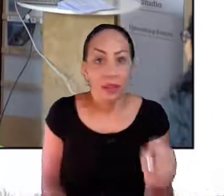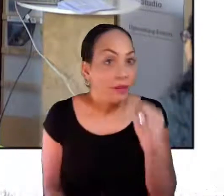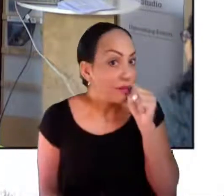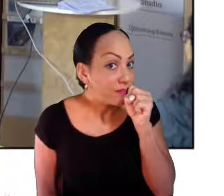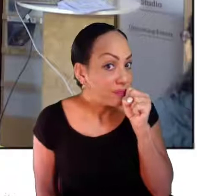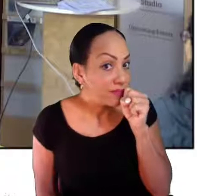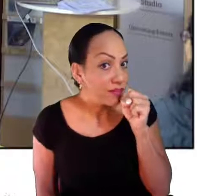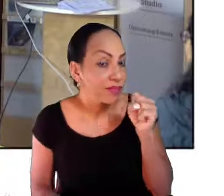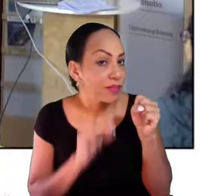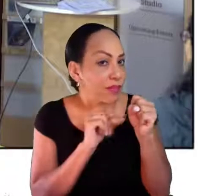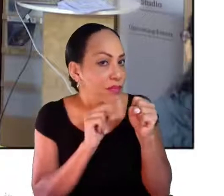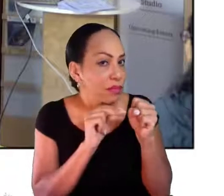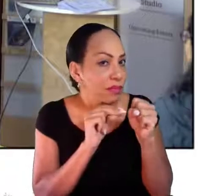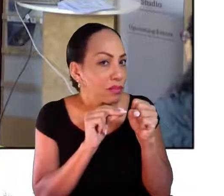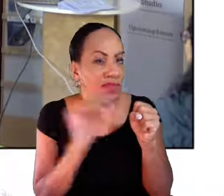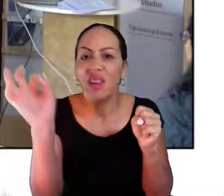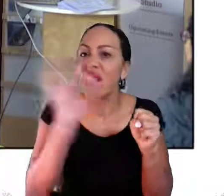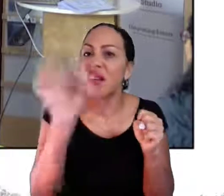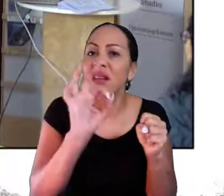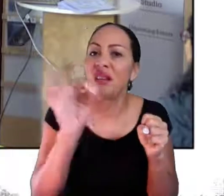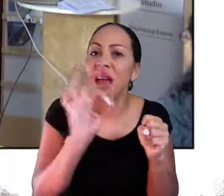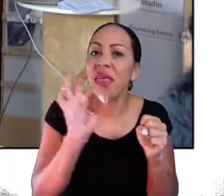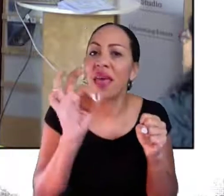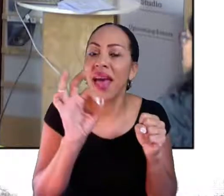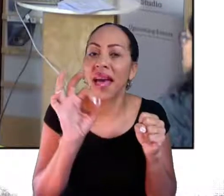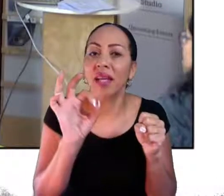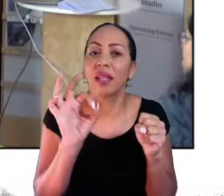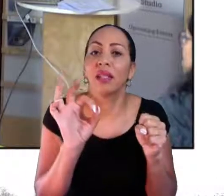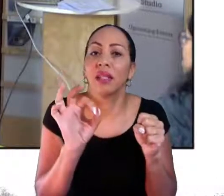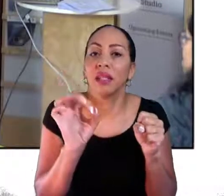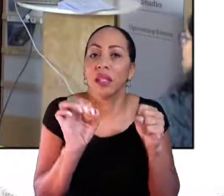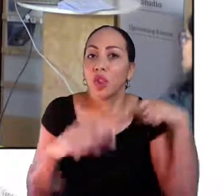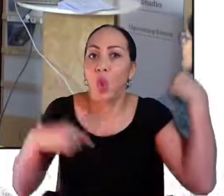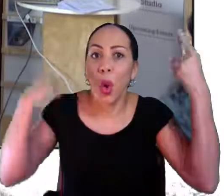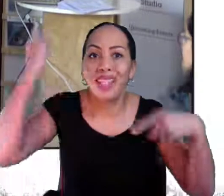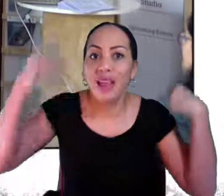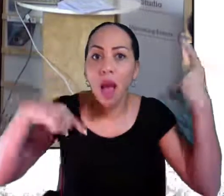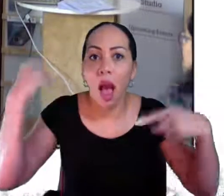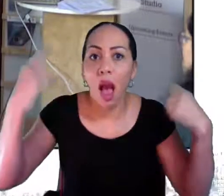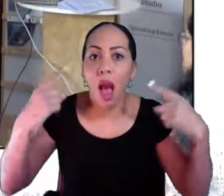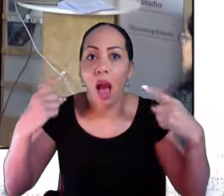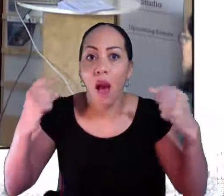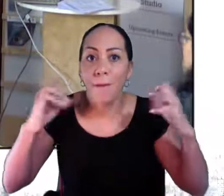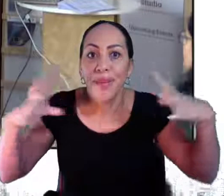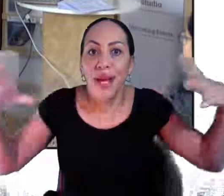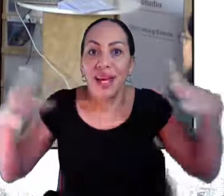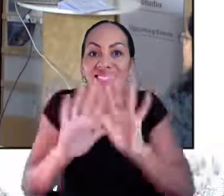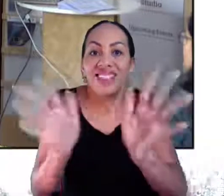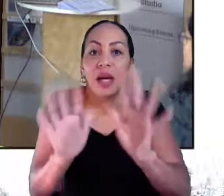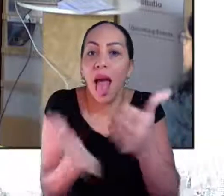which can feel a bit strange, but it enables the people who are online to hear you. So please do make sure that you use it.